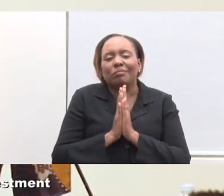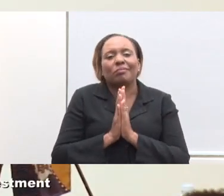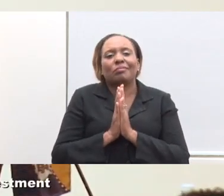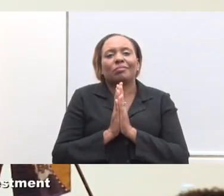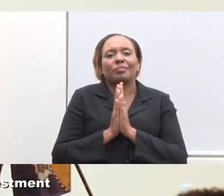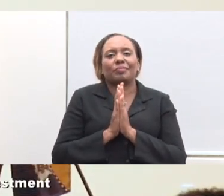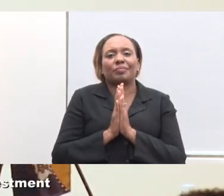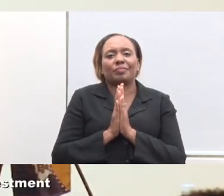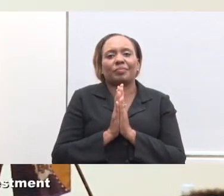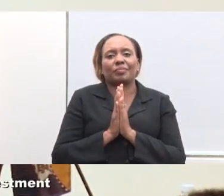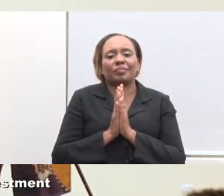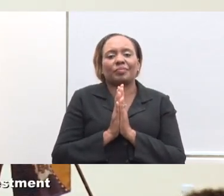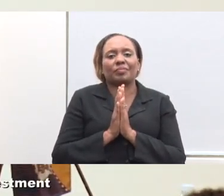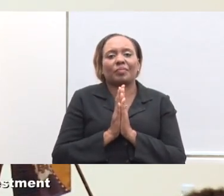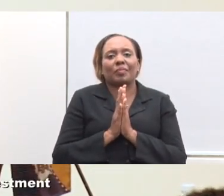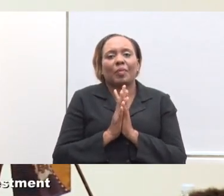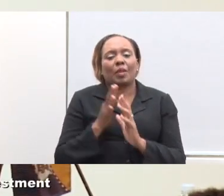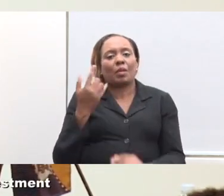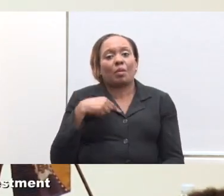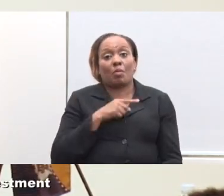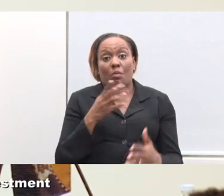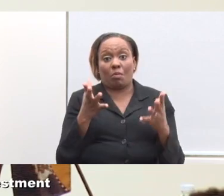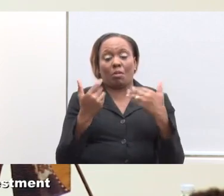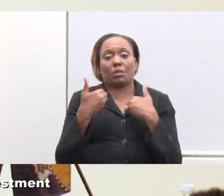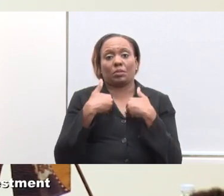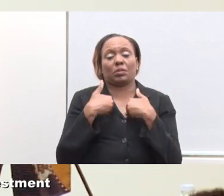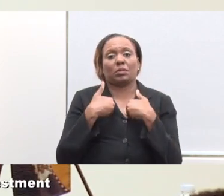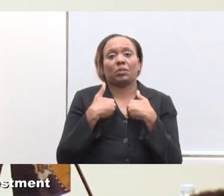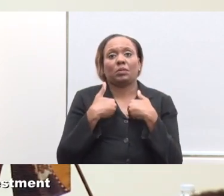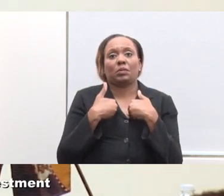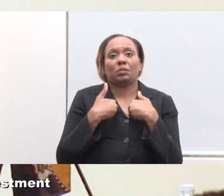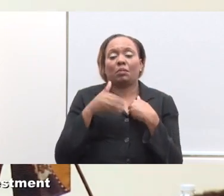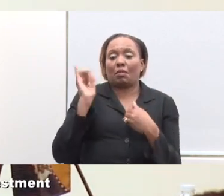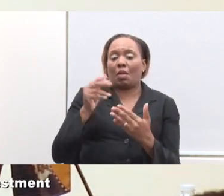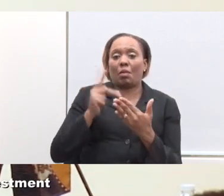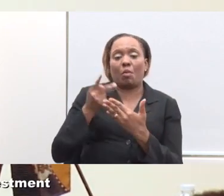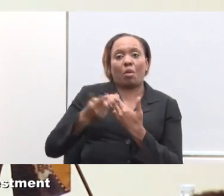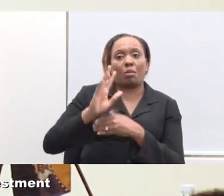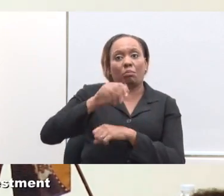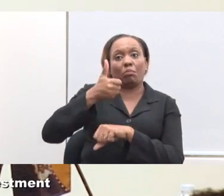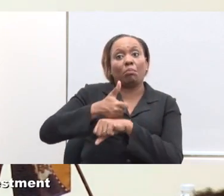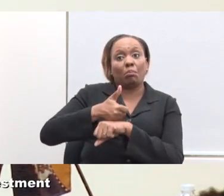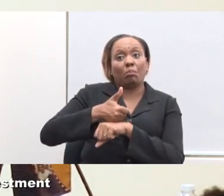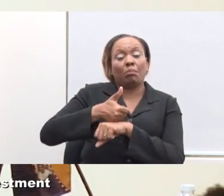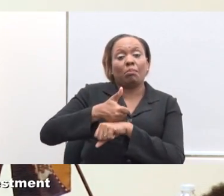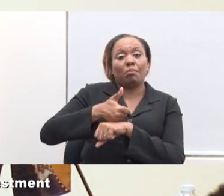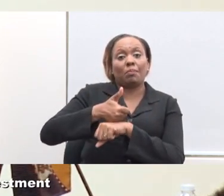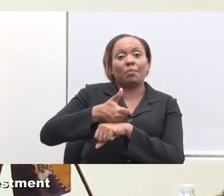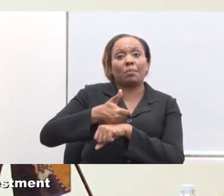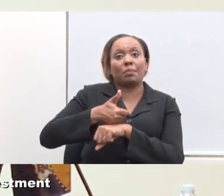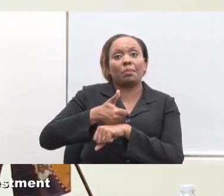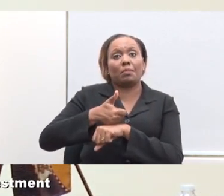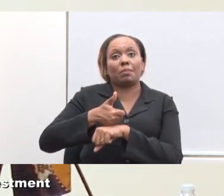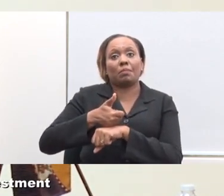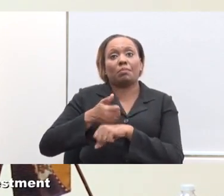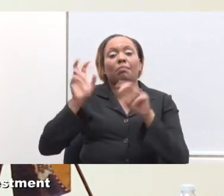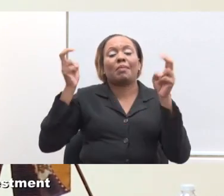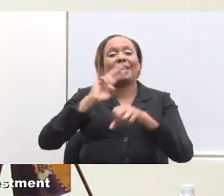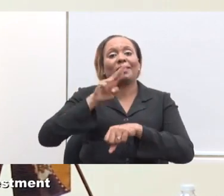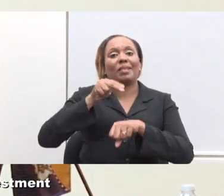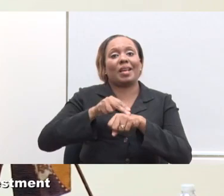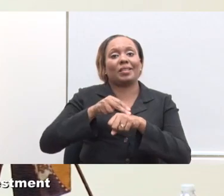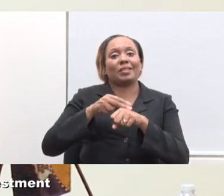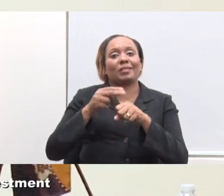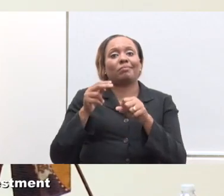And therefore we look forward to being able to have that program in place. The National Training Initiative,